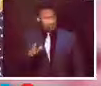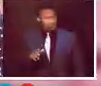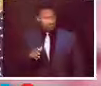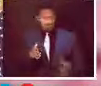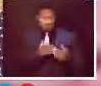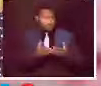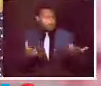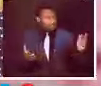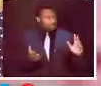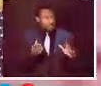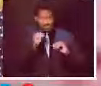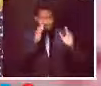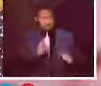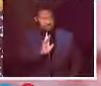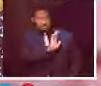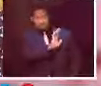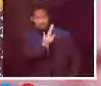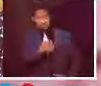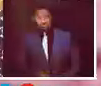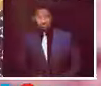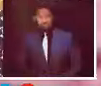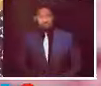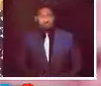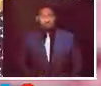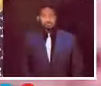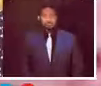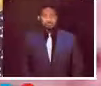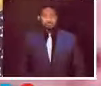even 3 observers. That's up to them.